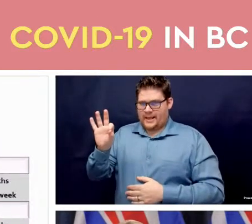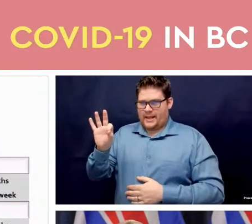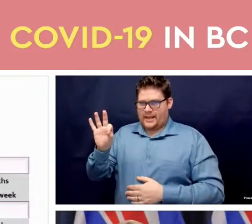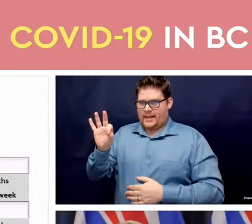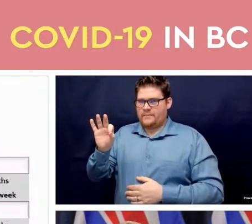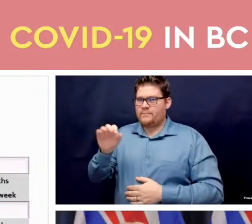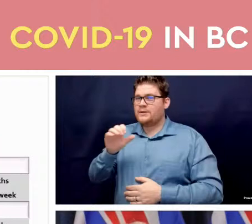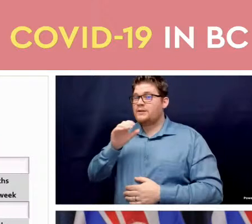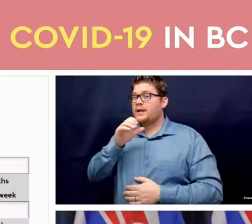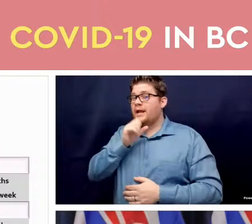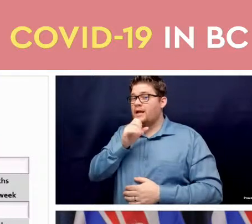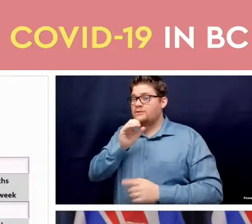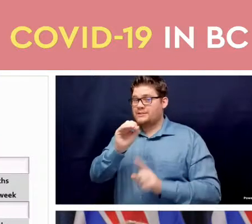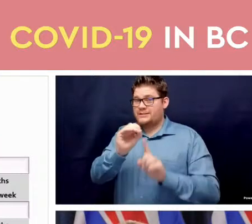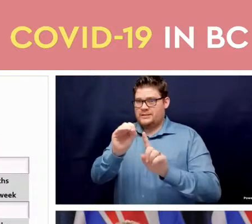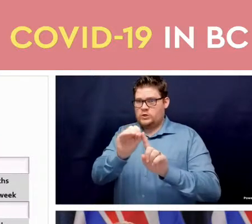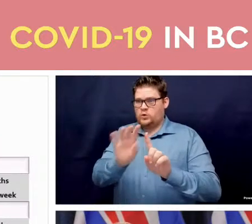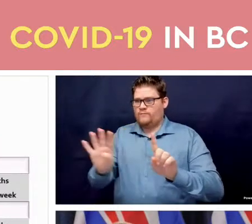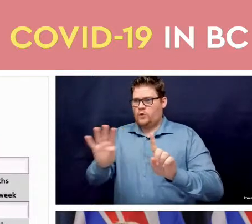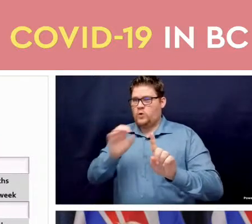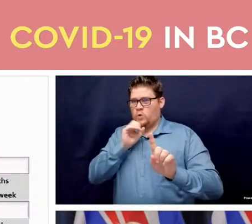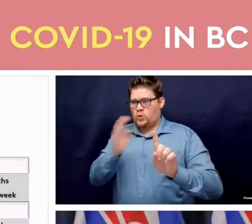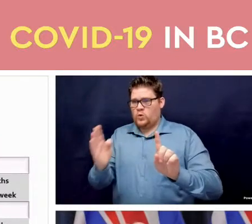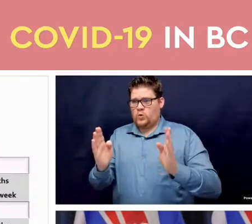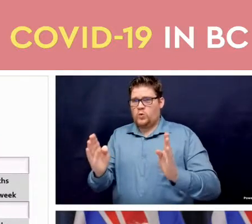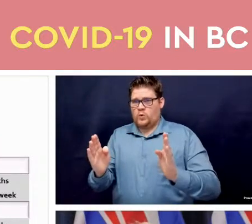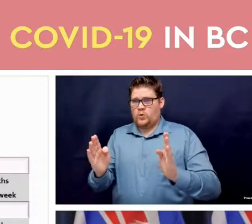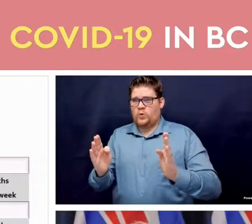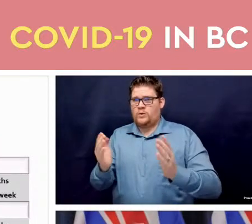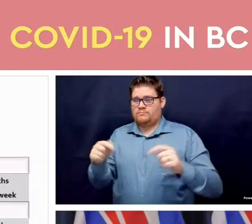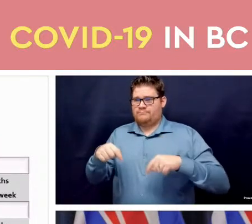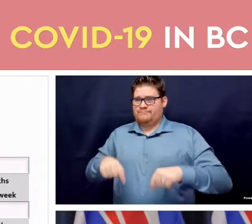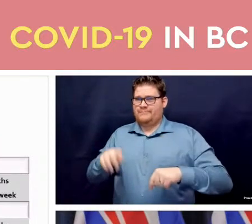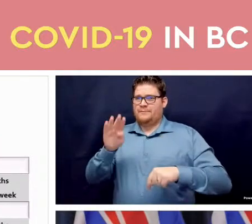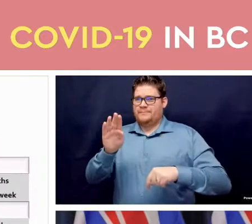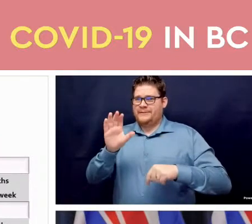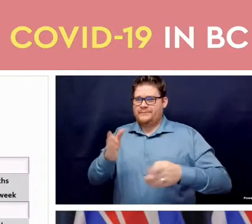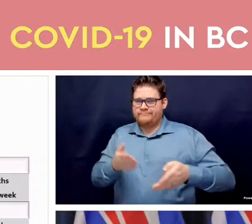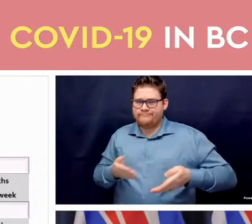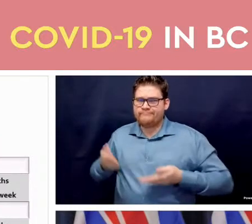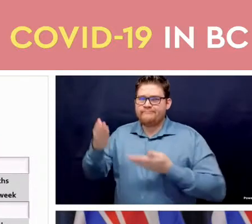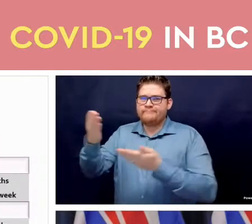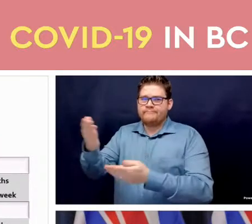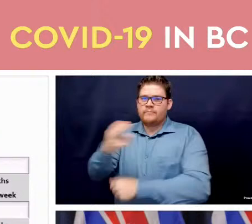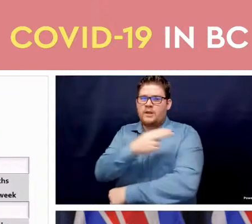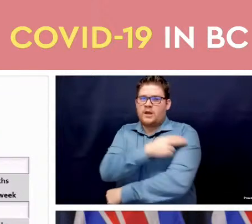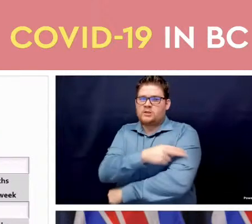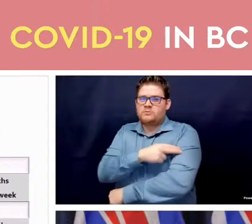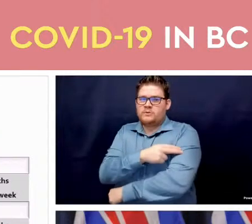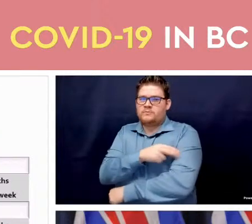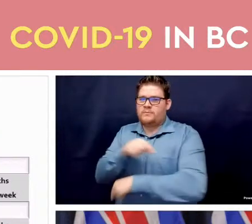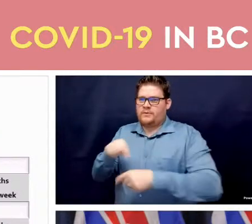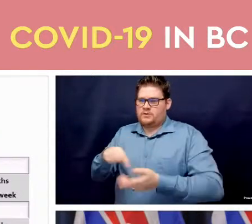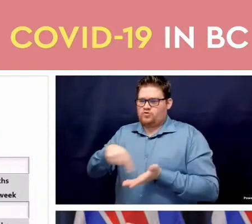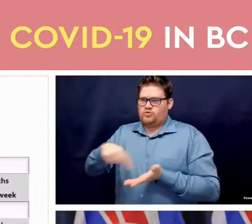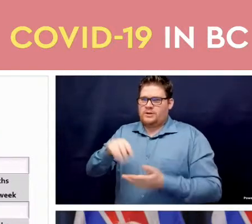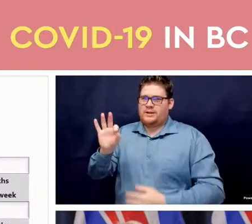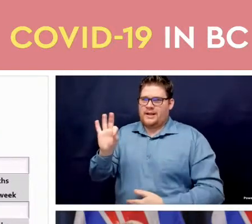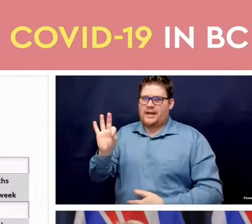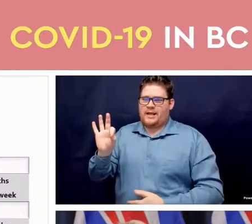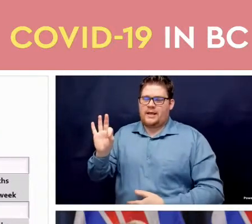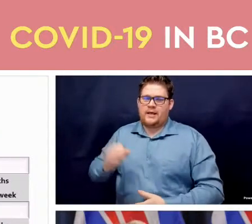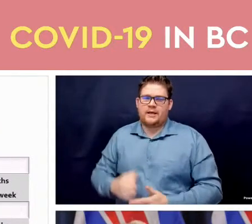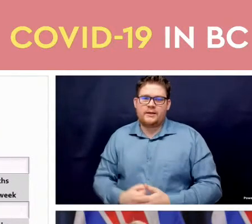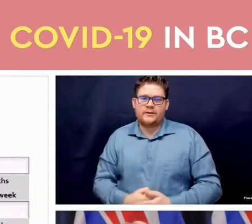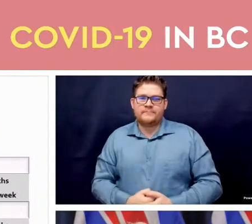yet requiring critical care, and we've got no new deaths in this age group. But this reflects again